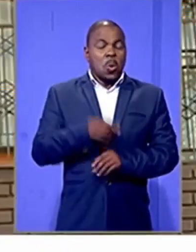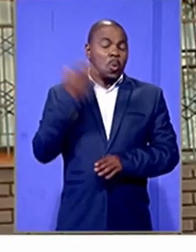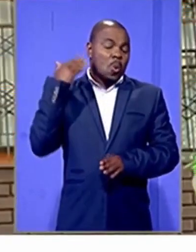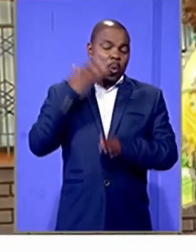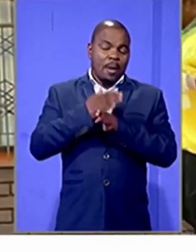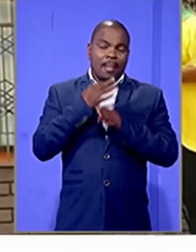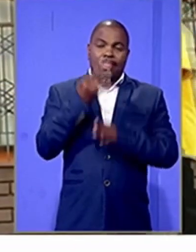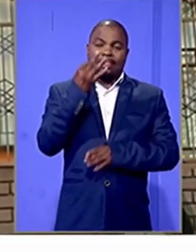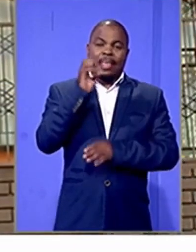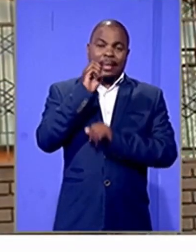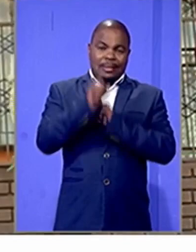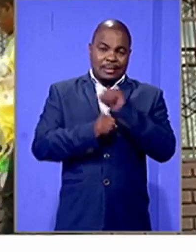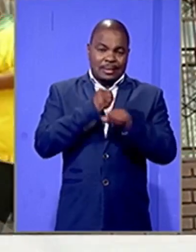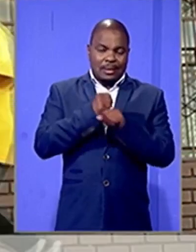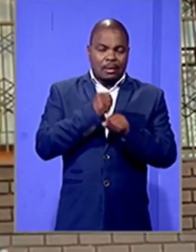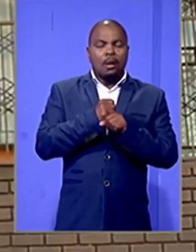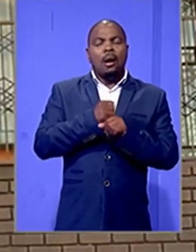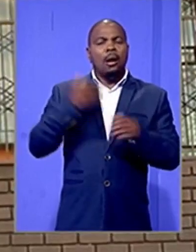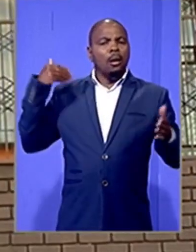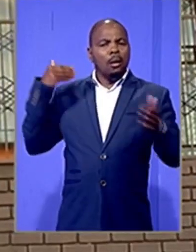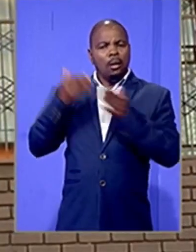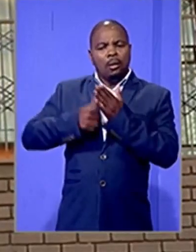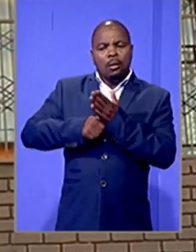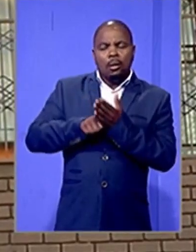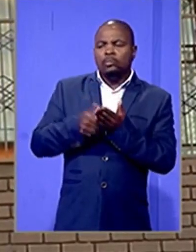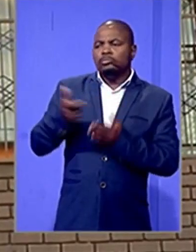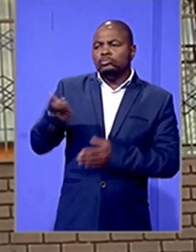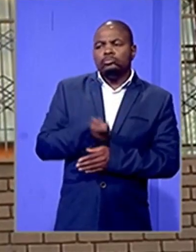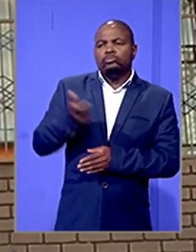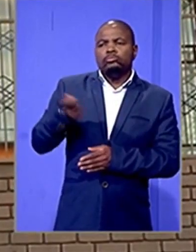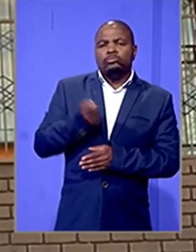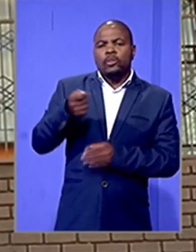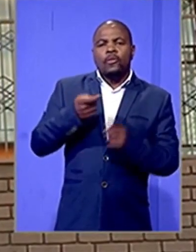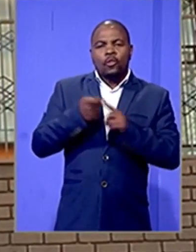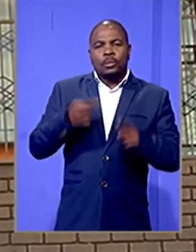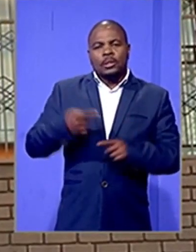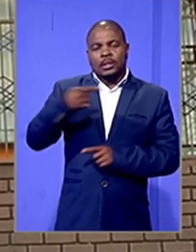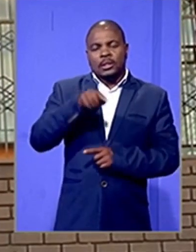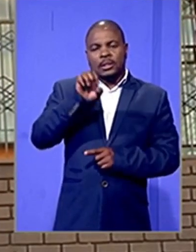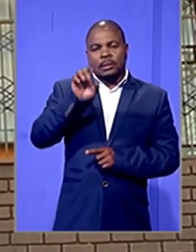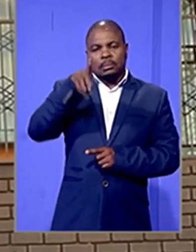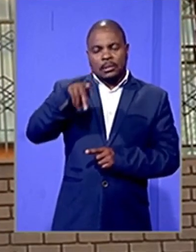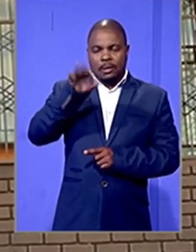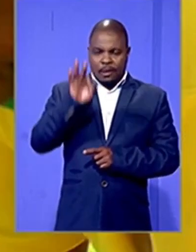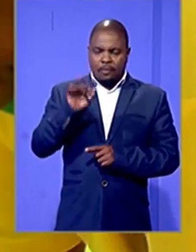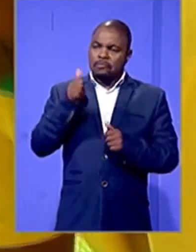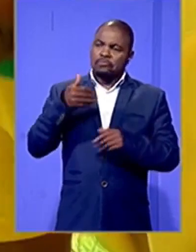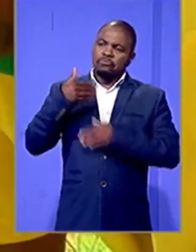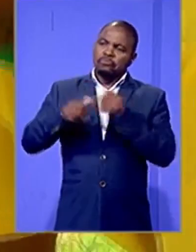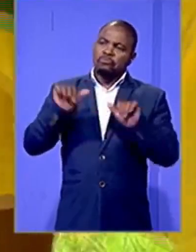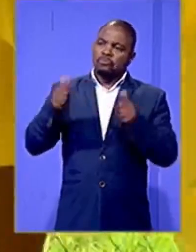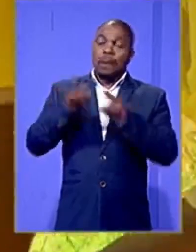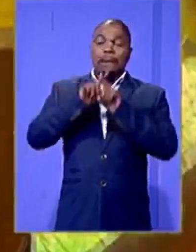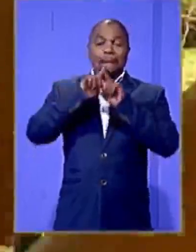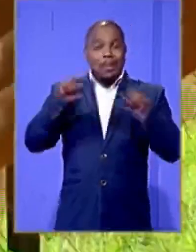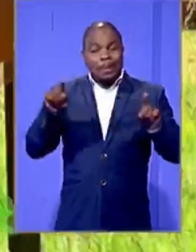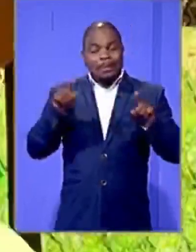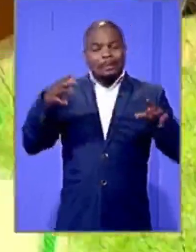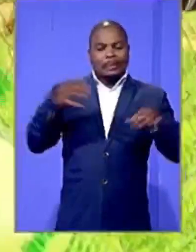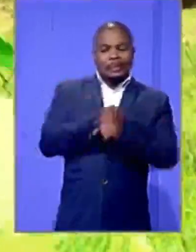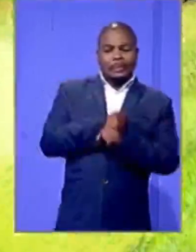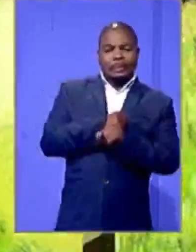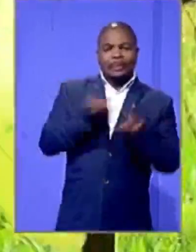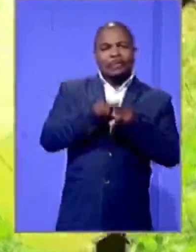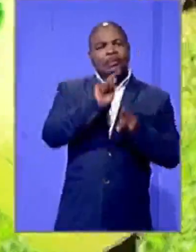30 o be a dutše a hwetša mašheleng a penšene go setheo sa mmušo sa GEPF. Yena le baamogedi ba bangwe ba makaditšwe ke ge